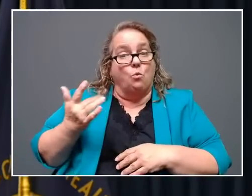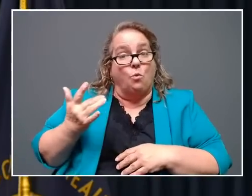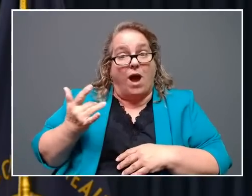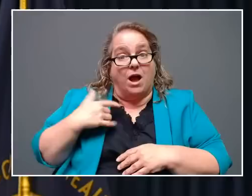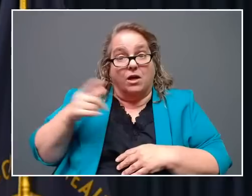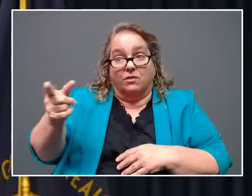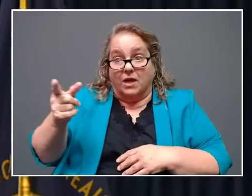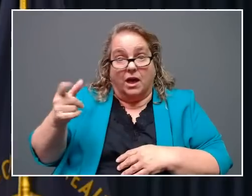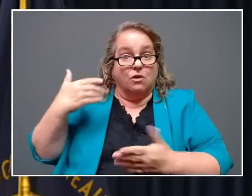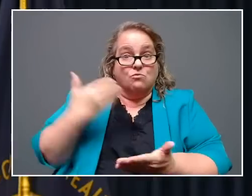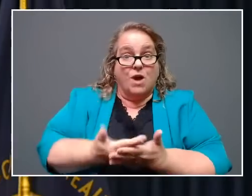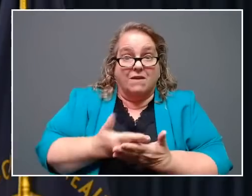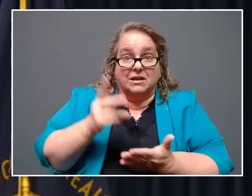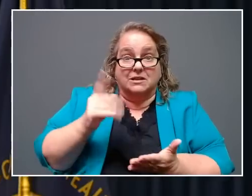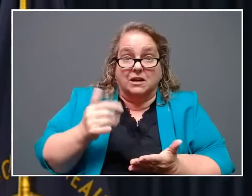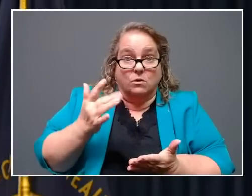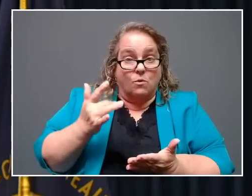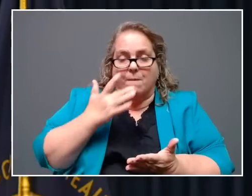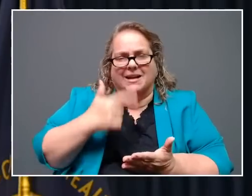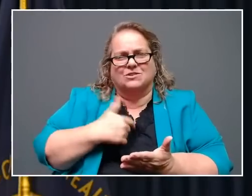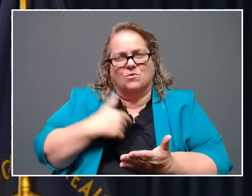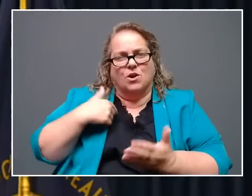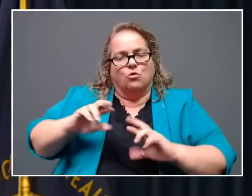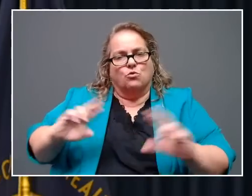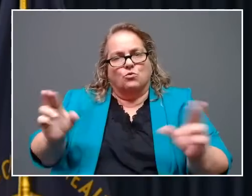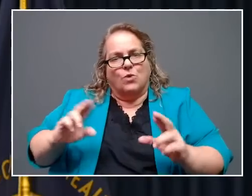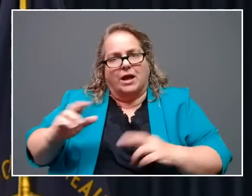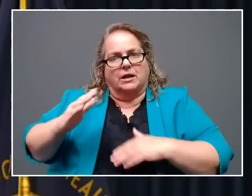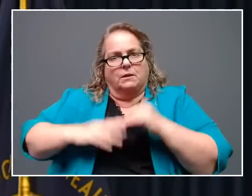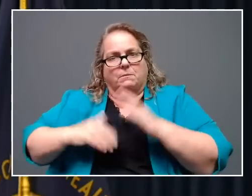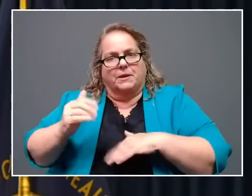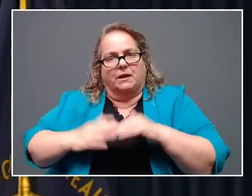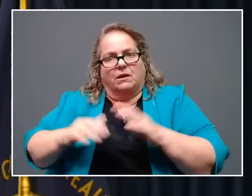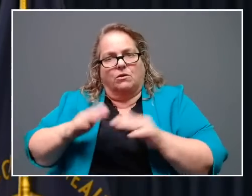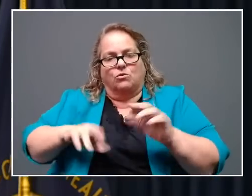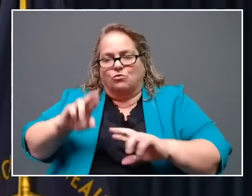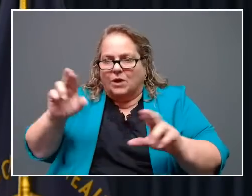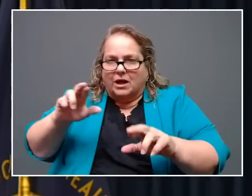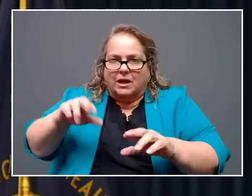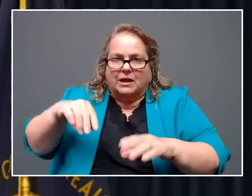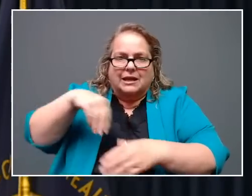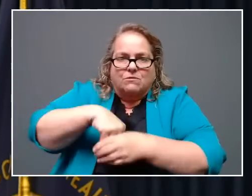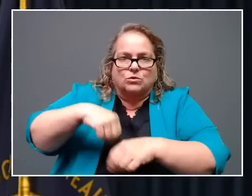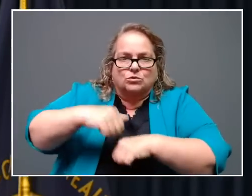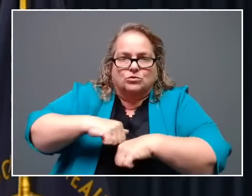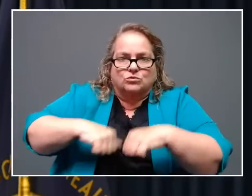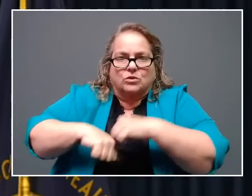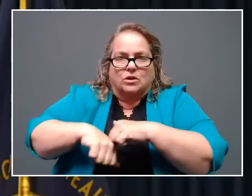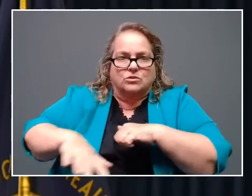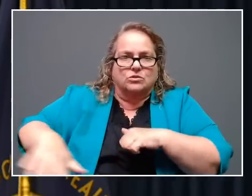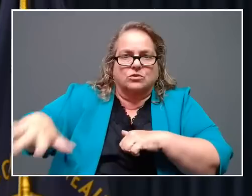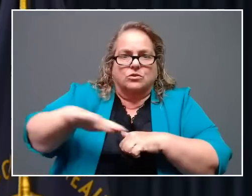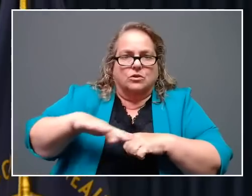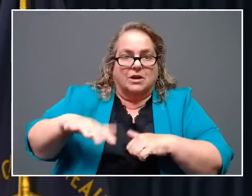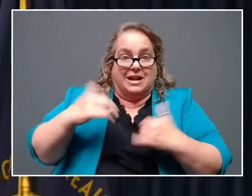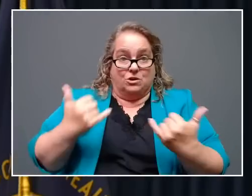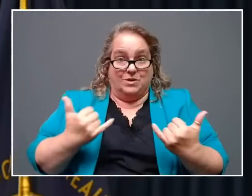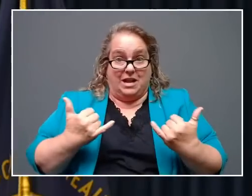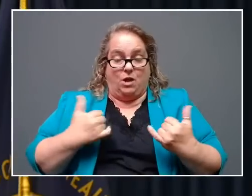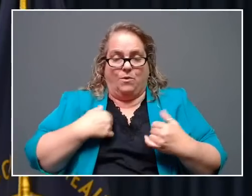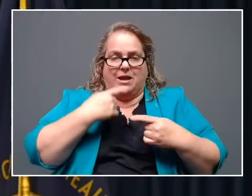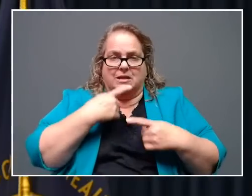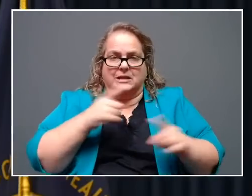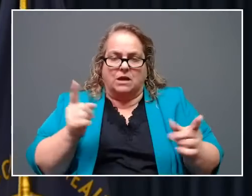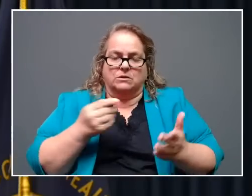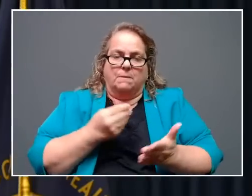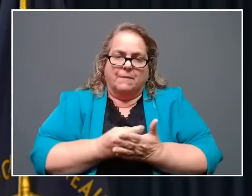site for decades. So today, we're announcing infrastructure dollars going all over the Commonwealth because everyone deserves